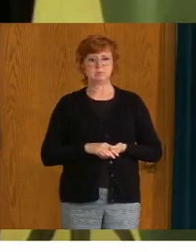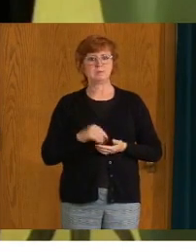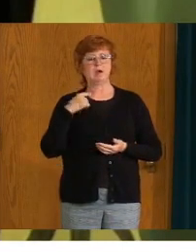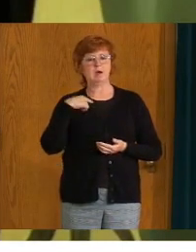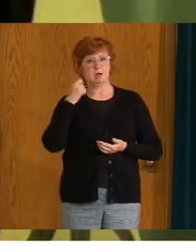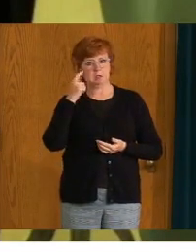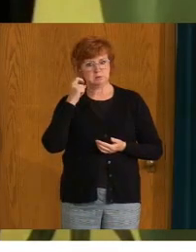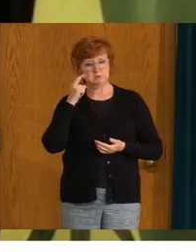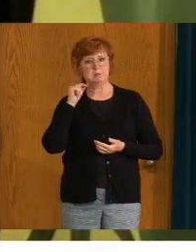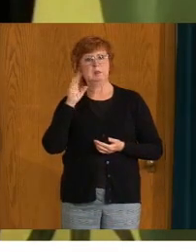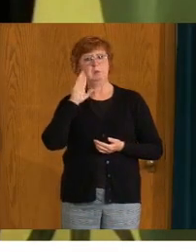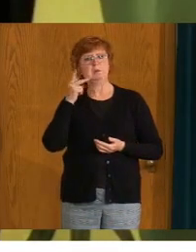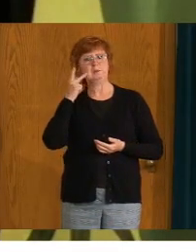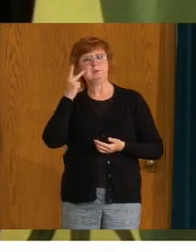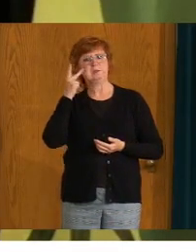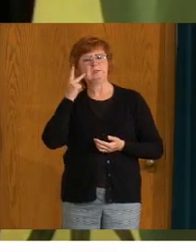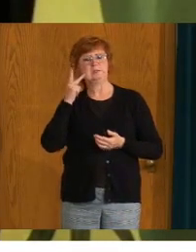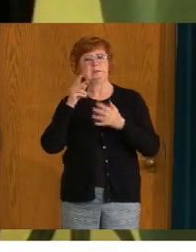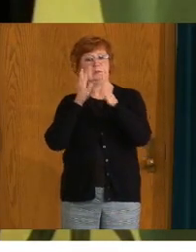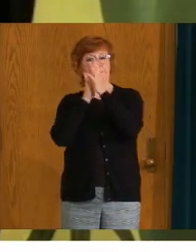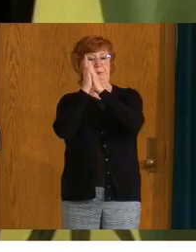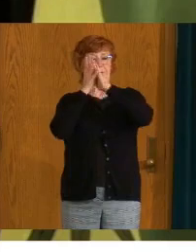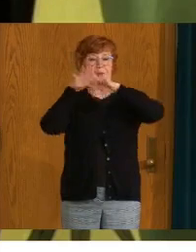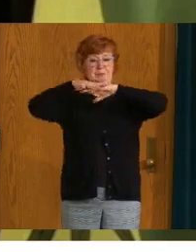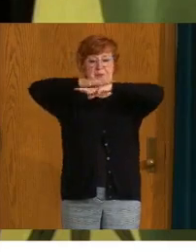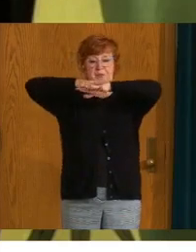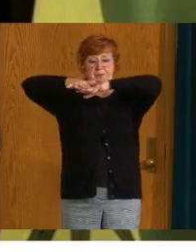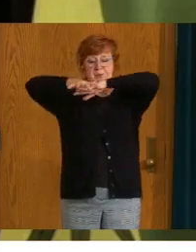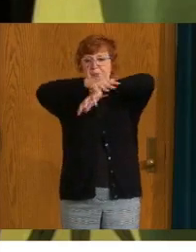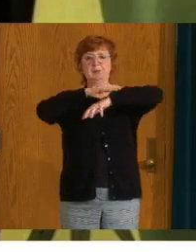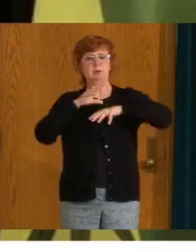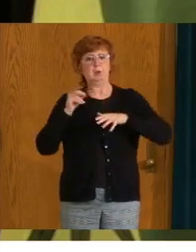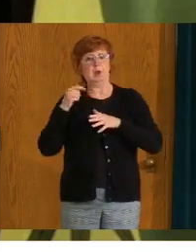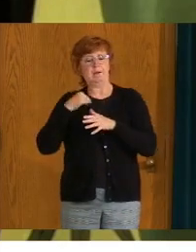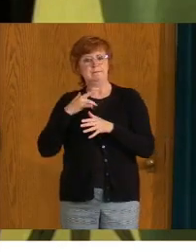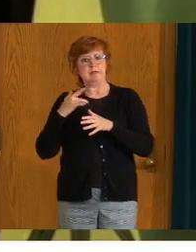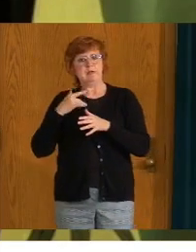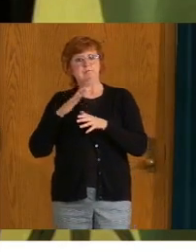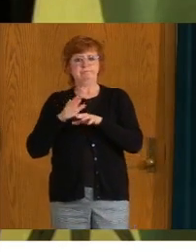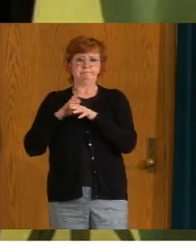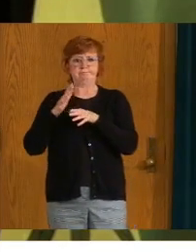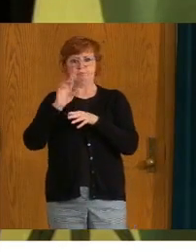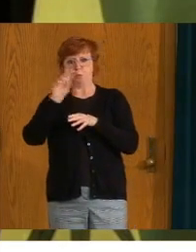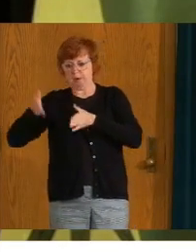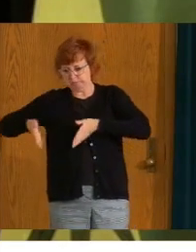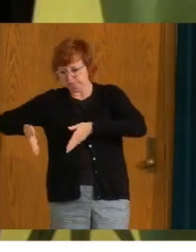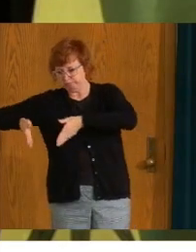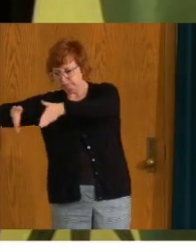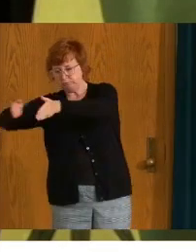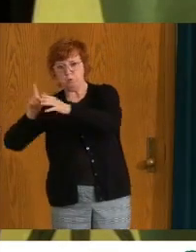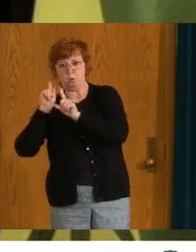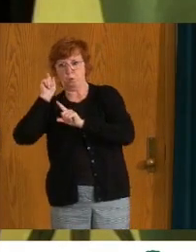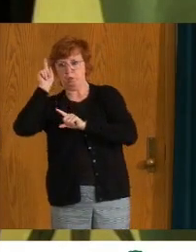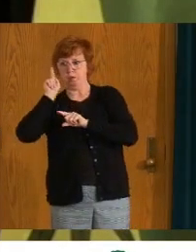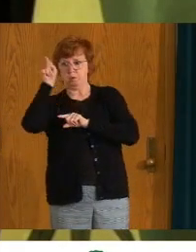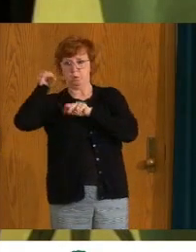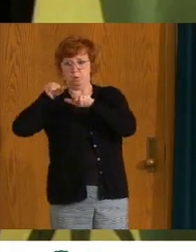I think you'll still continue to see the access to things like Isogel, soap and whatnot, and soap and water, obviously.